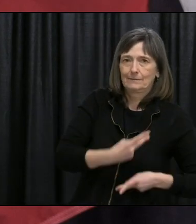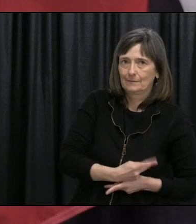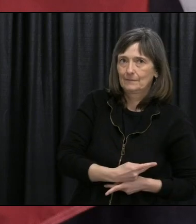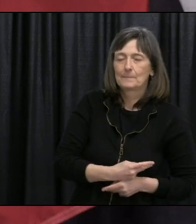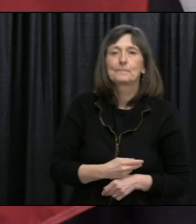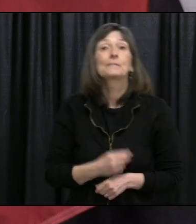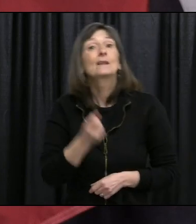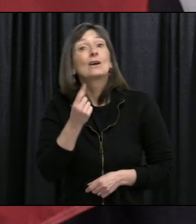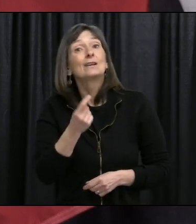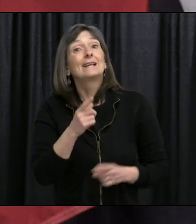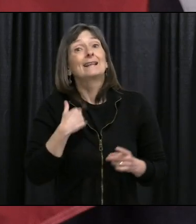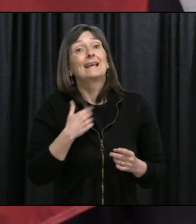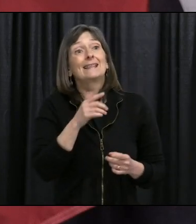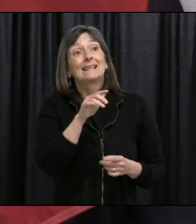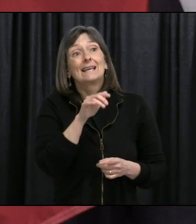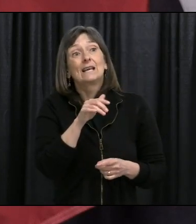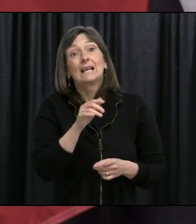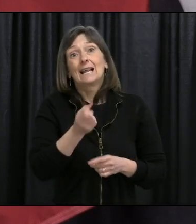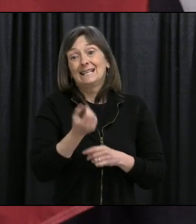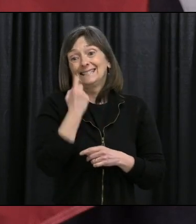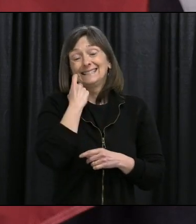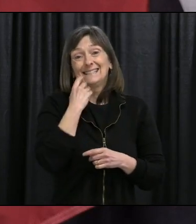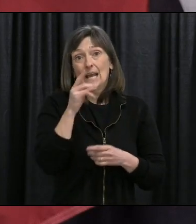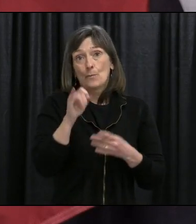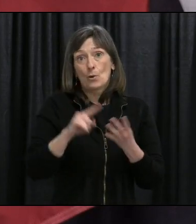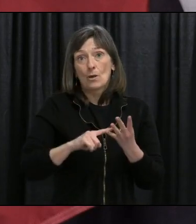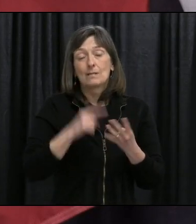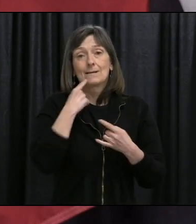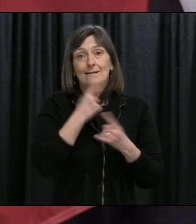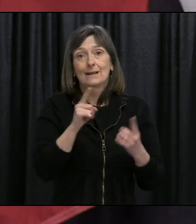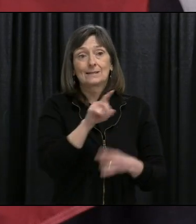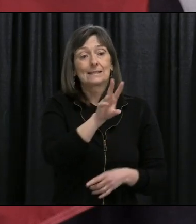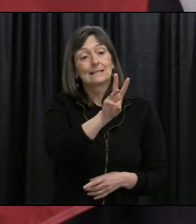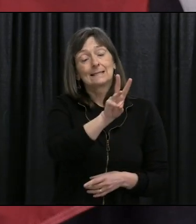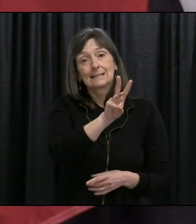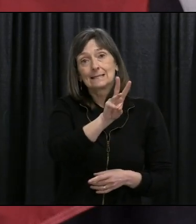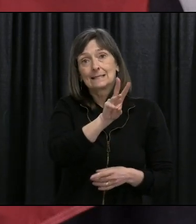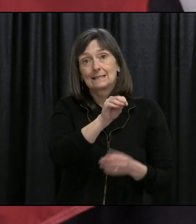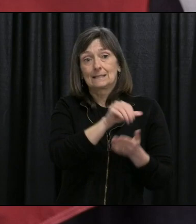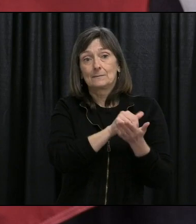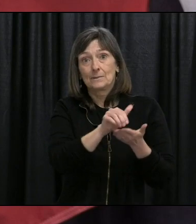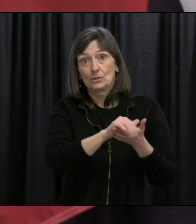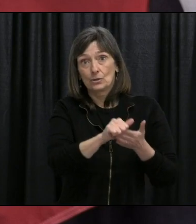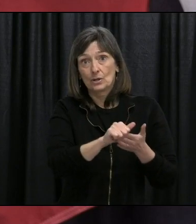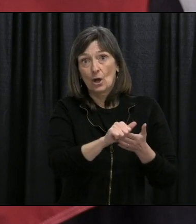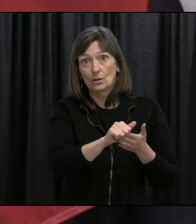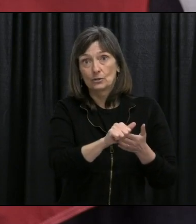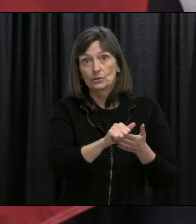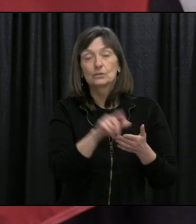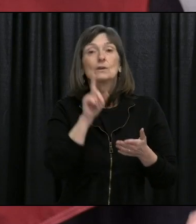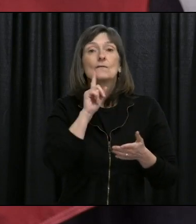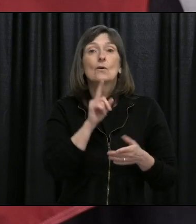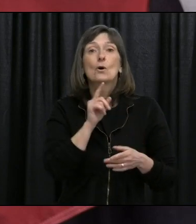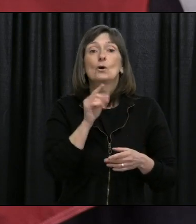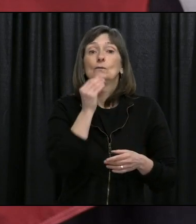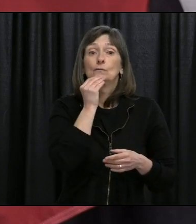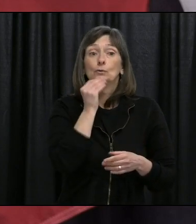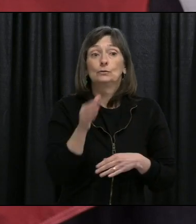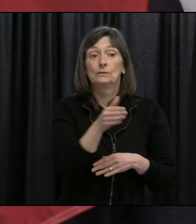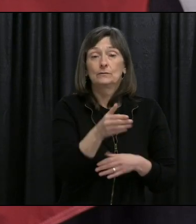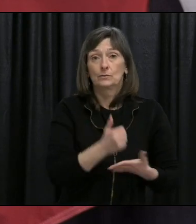April, and that was the fish harvesters benefit, so included with the Canadian Seafood Stabilization Fund. So